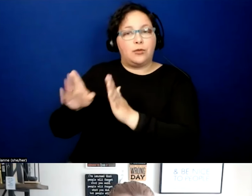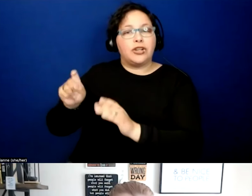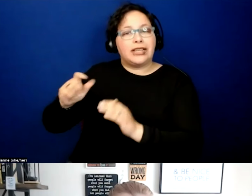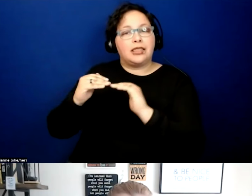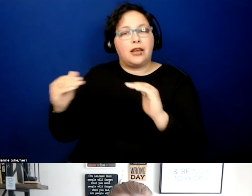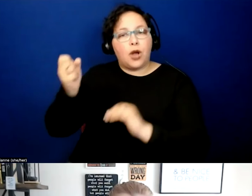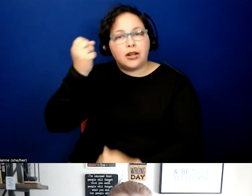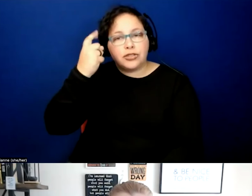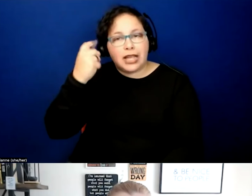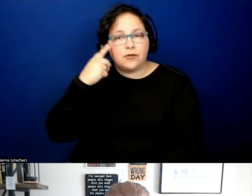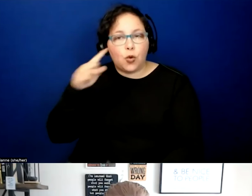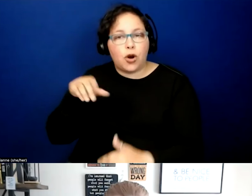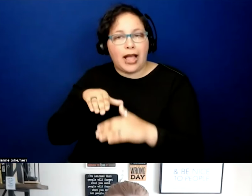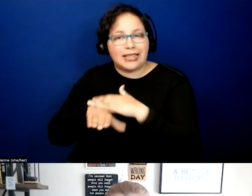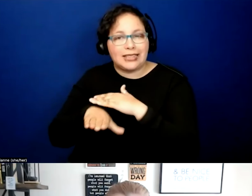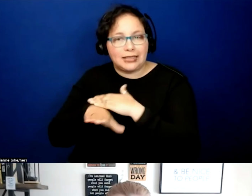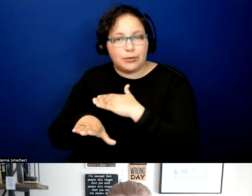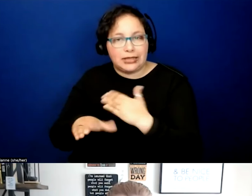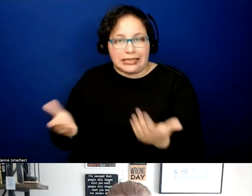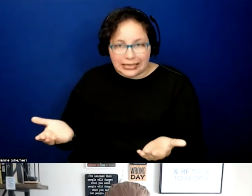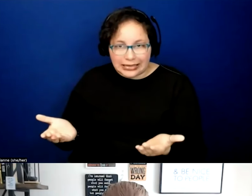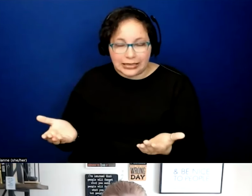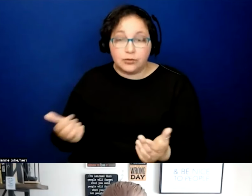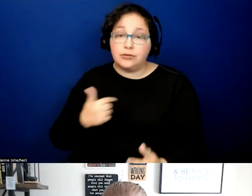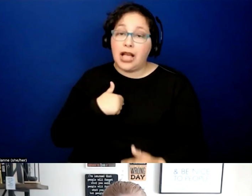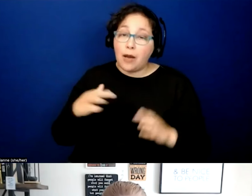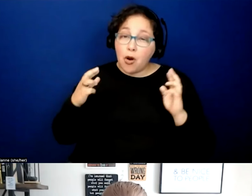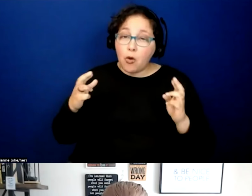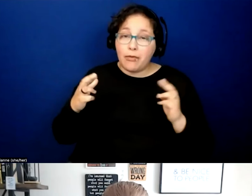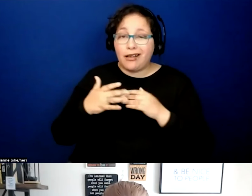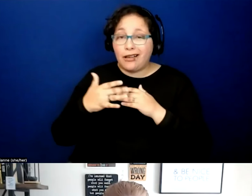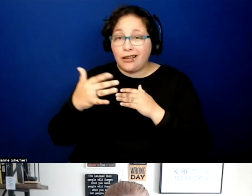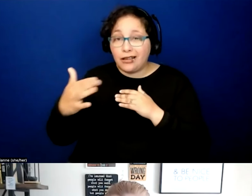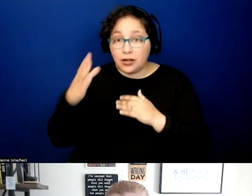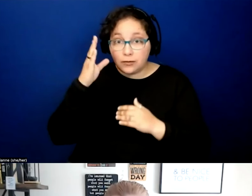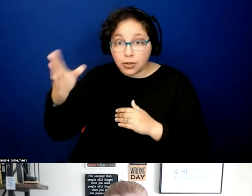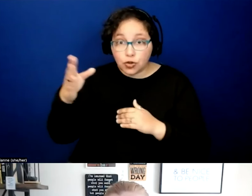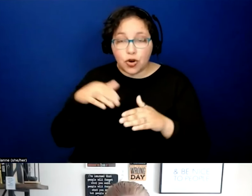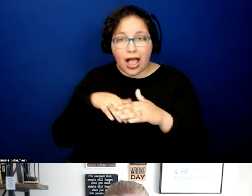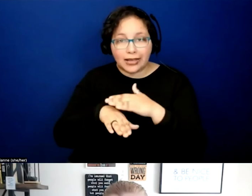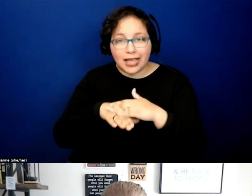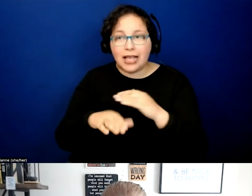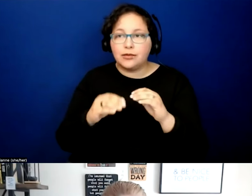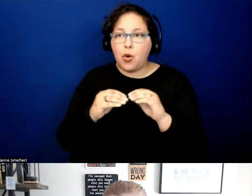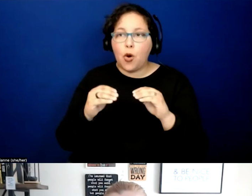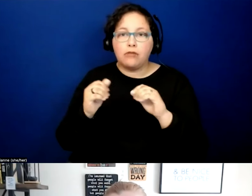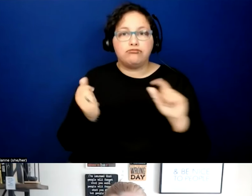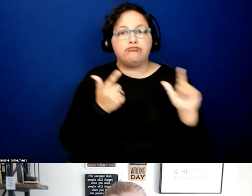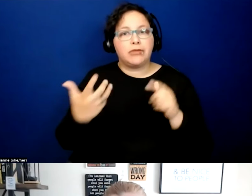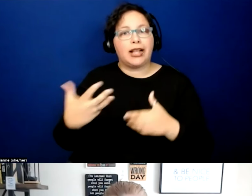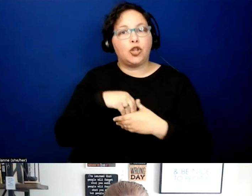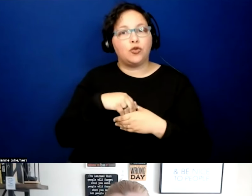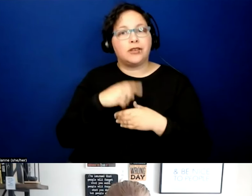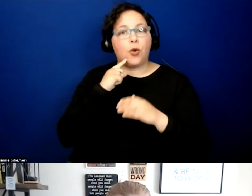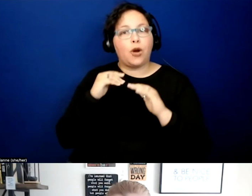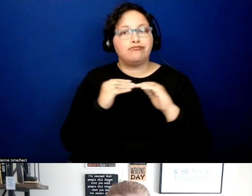has. And so my hope is that as we think about the future of accessibility and building a more inclusive web, that